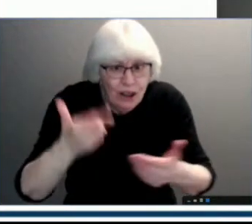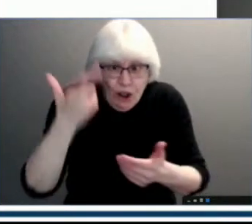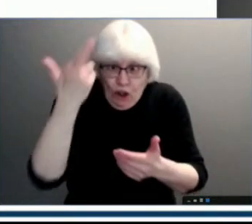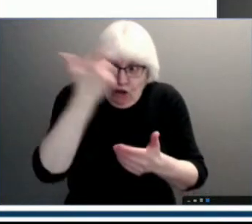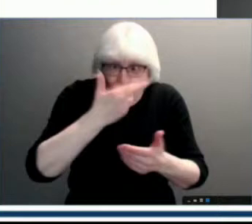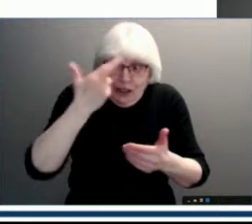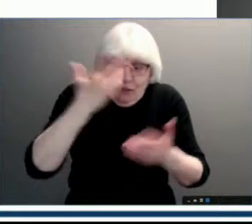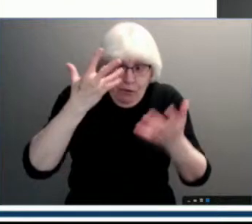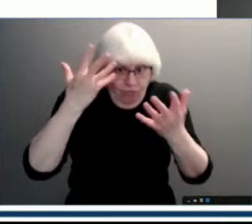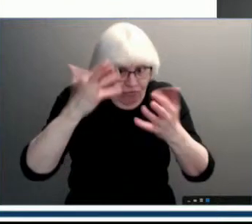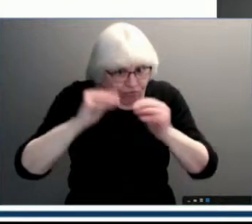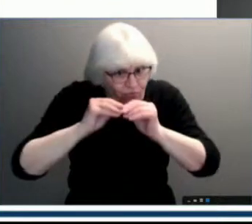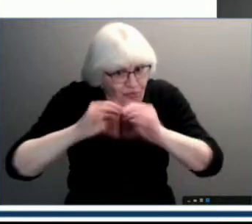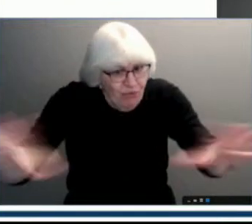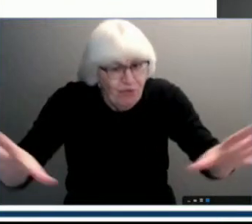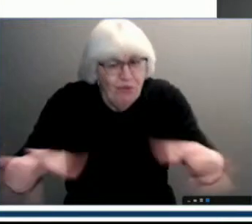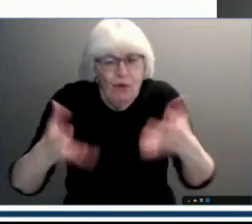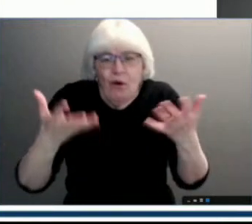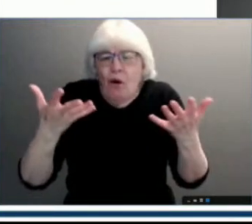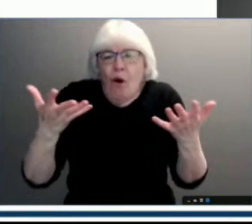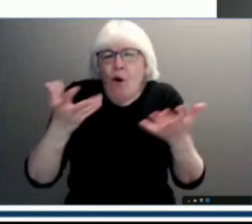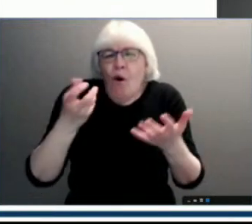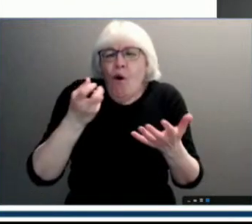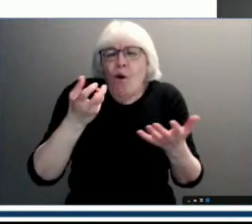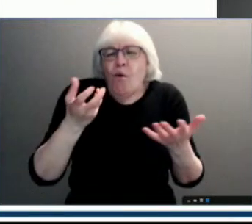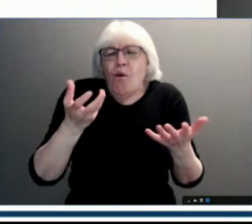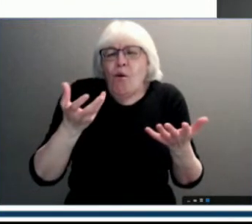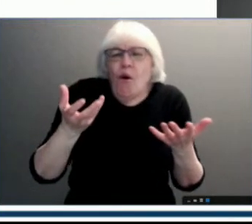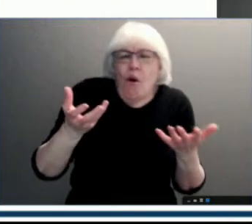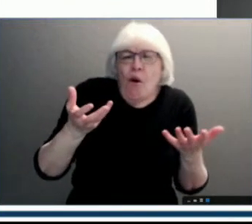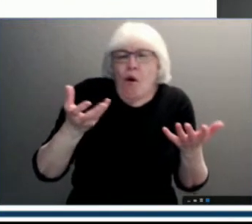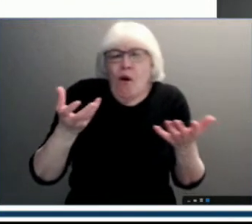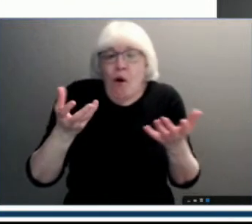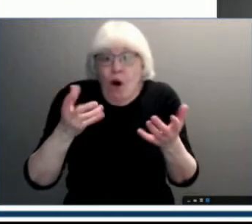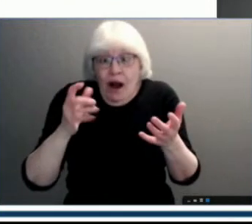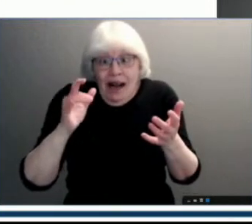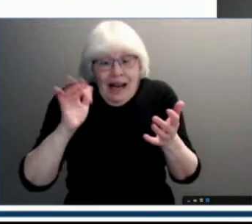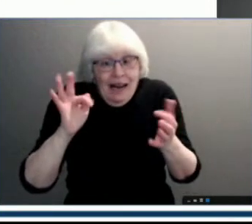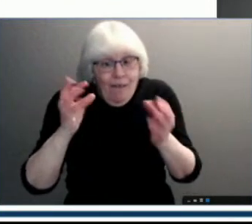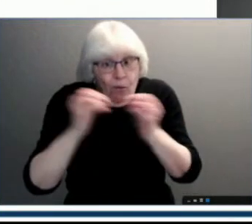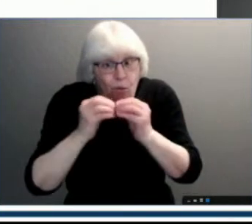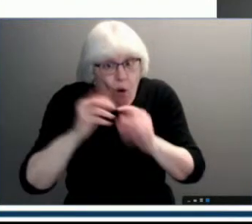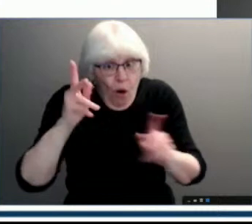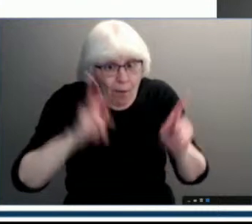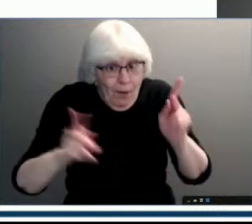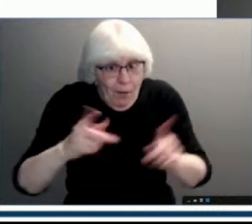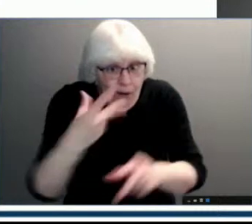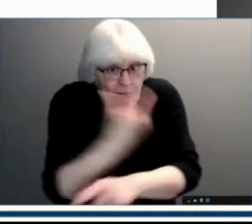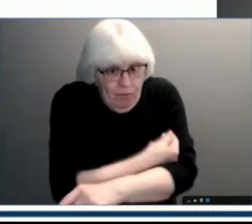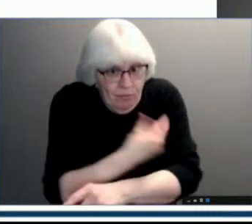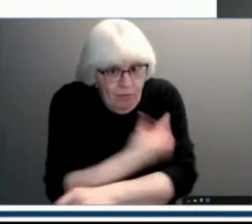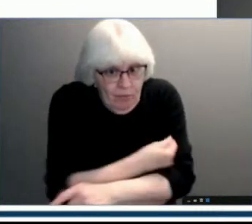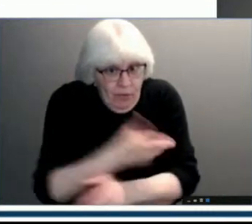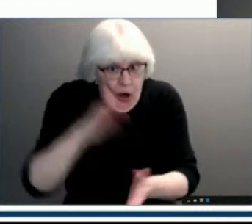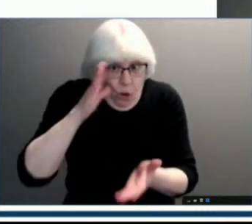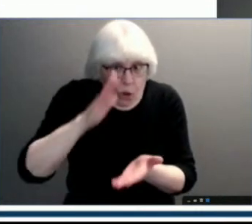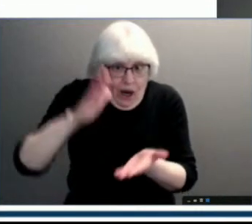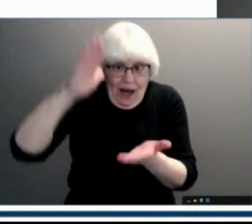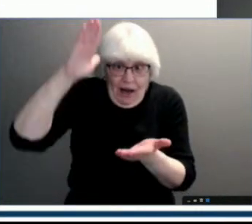evidence that the more you are vaccinated, the better chance you will have keeping people at a hospital, or is it a combination of all of those